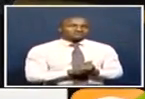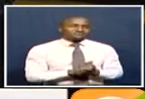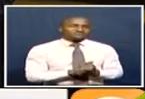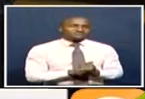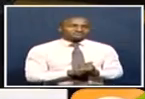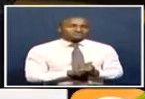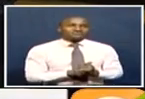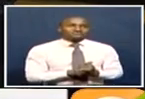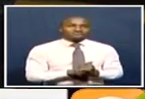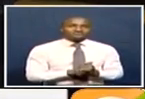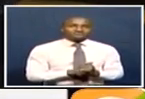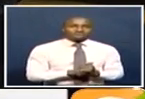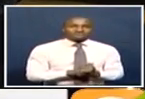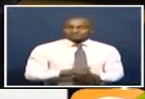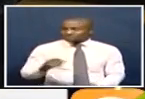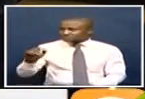So it's good to see. Yeah. Kirinyaga County.